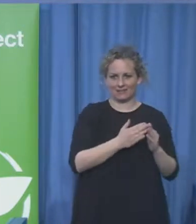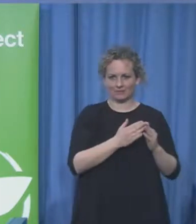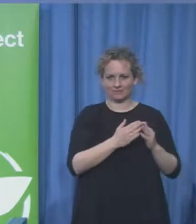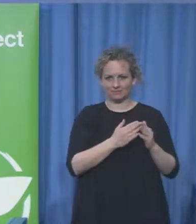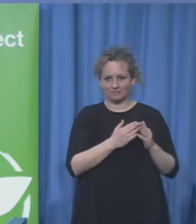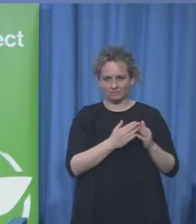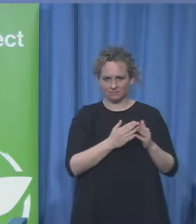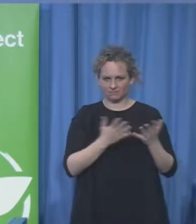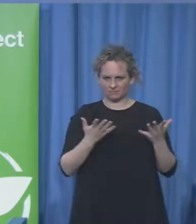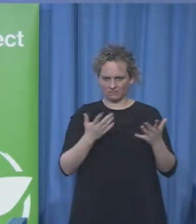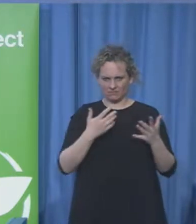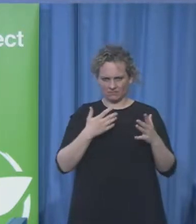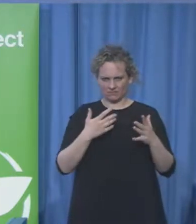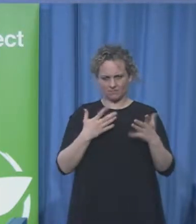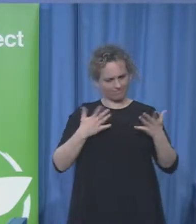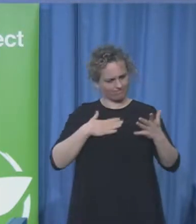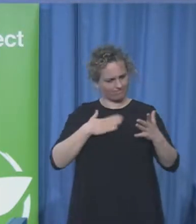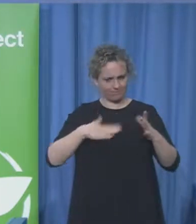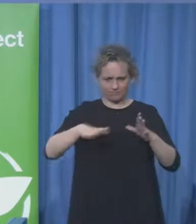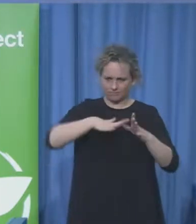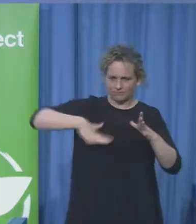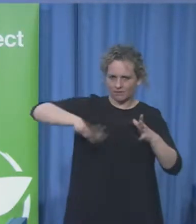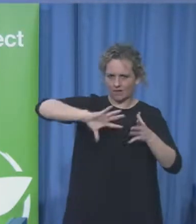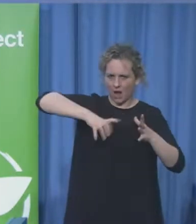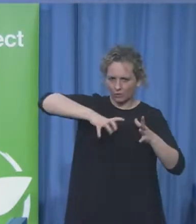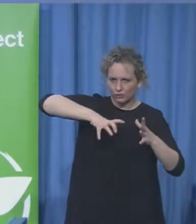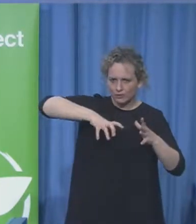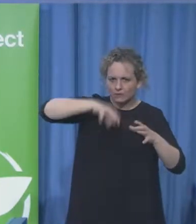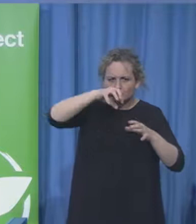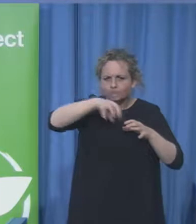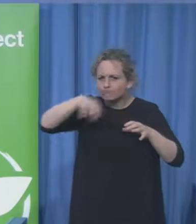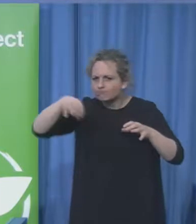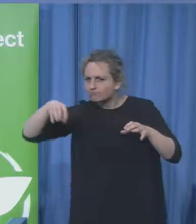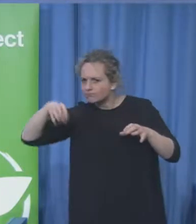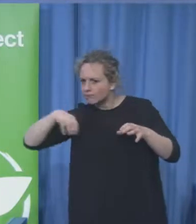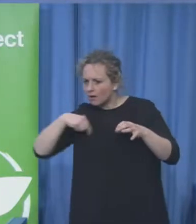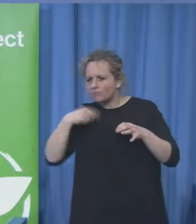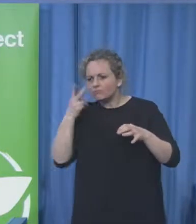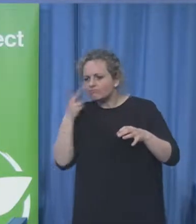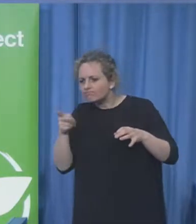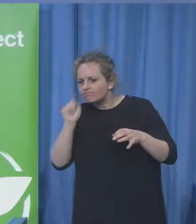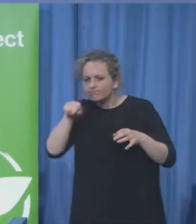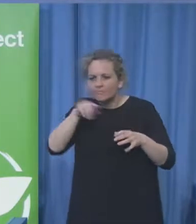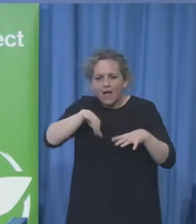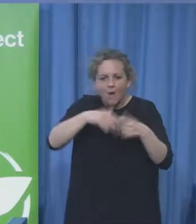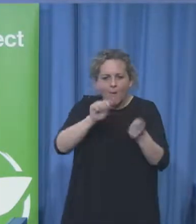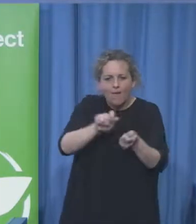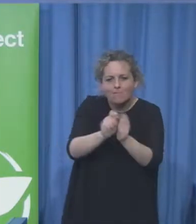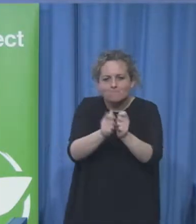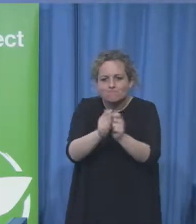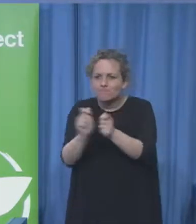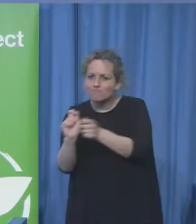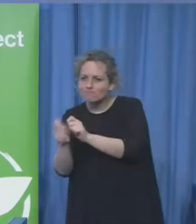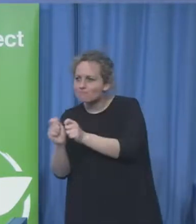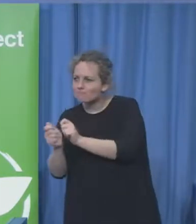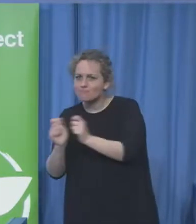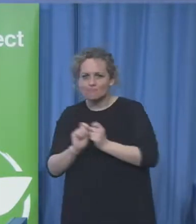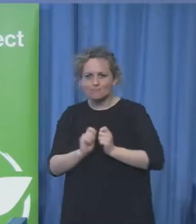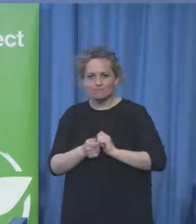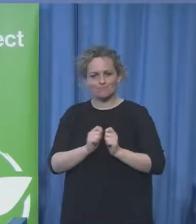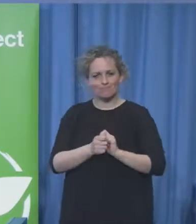That's why I was so honored to have served as the co-chair of the Disability Inclusive